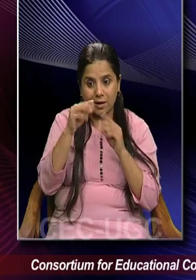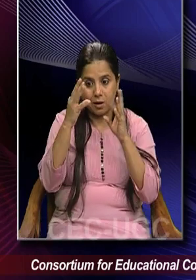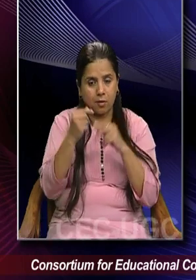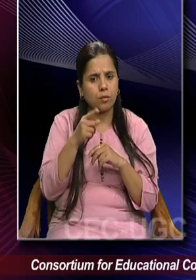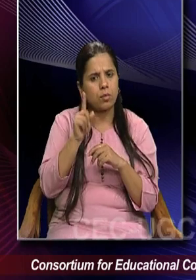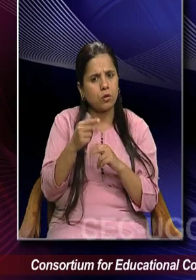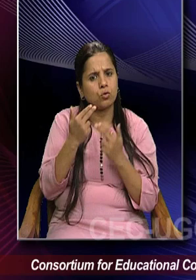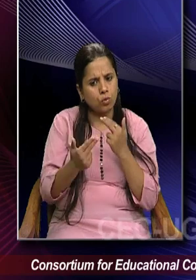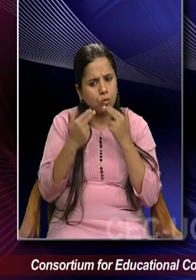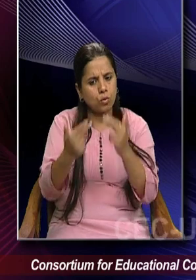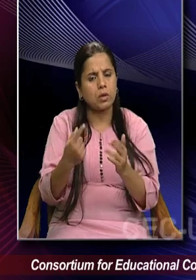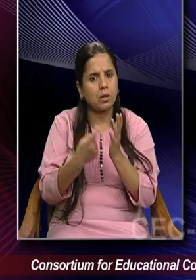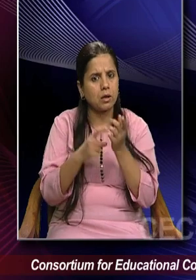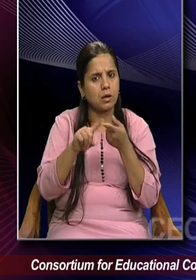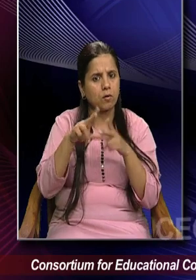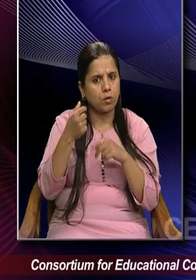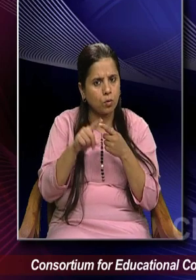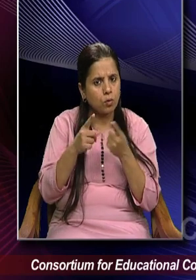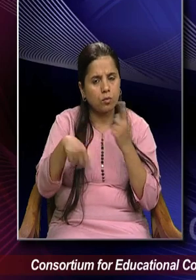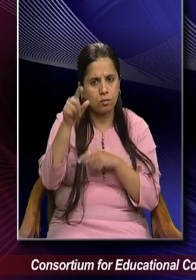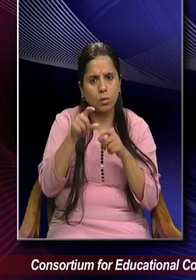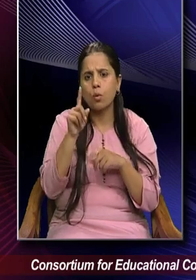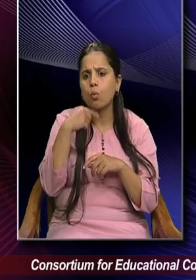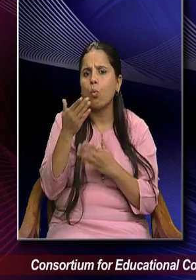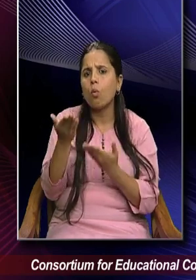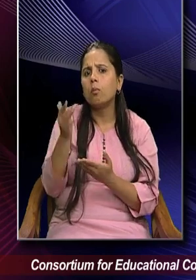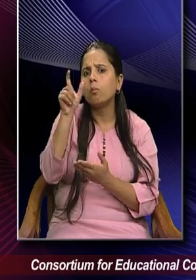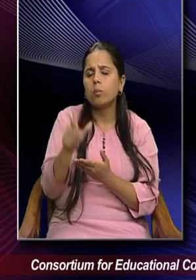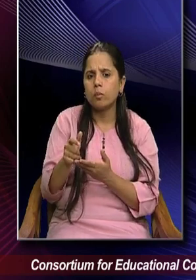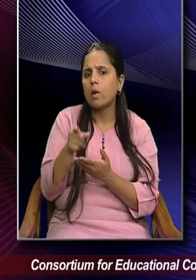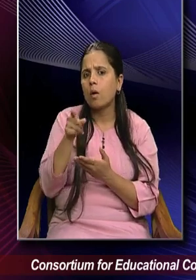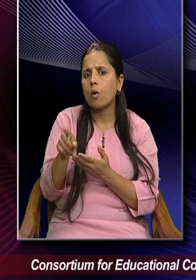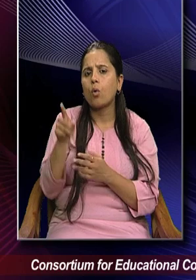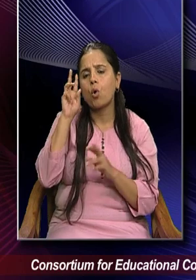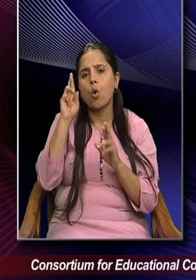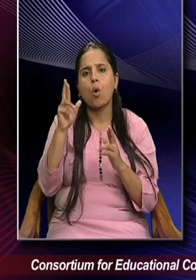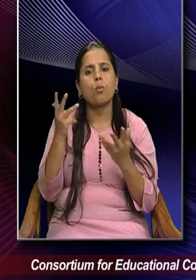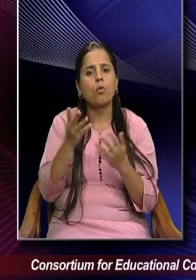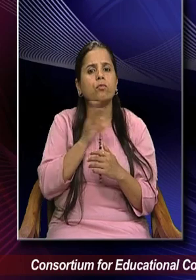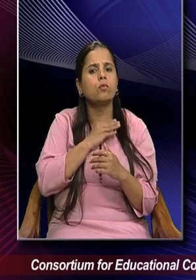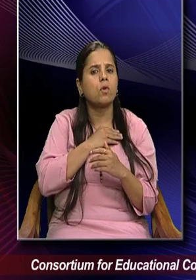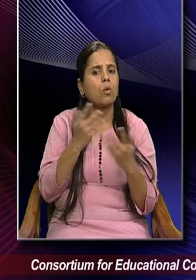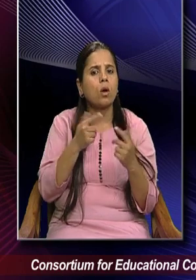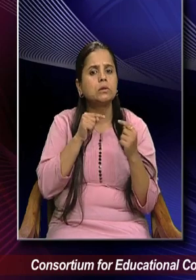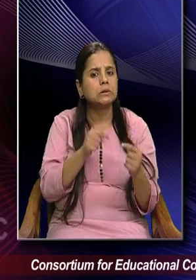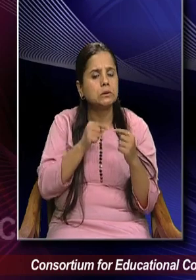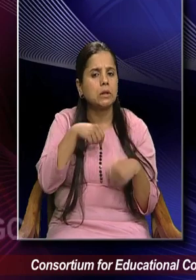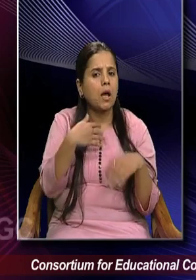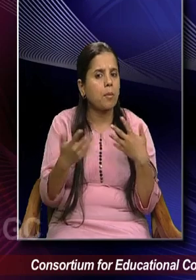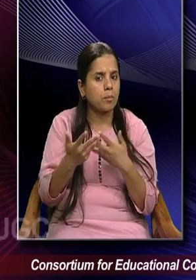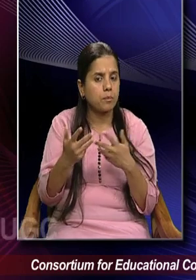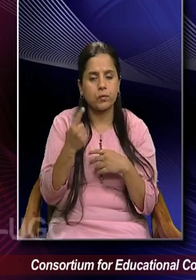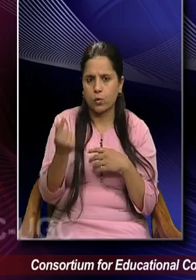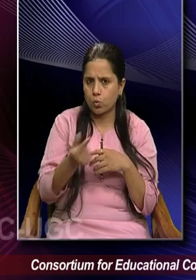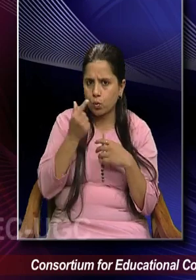the stories of refugees and migrants. Who are they? What are their hopes, fears, and struggles?